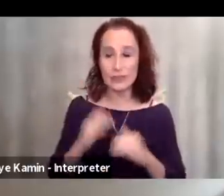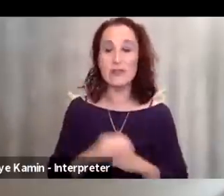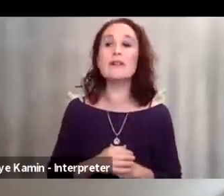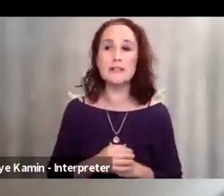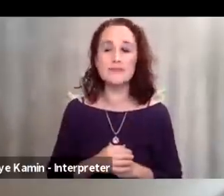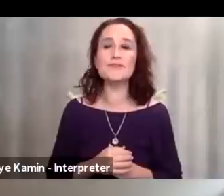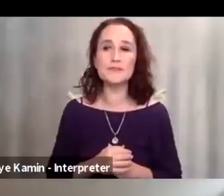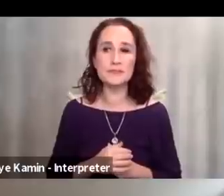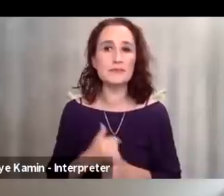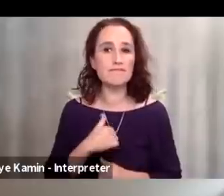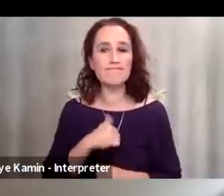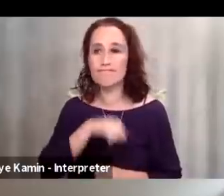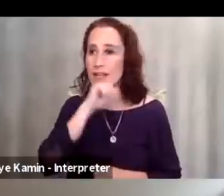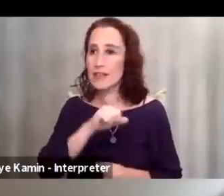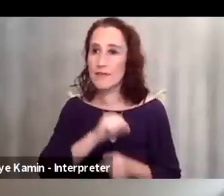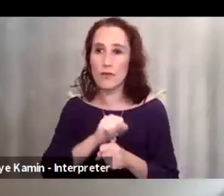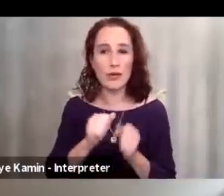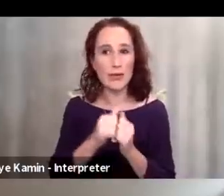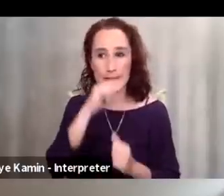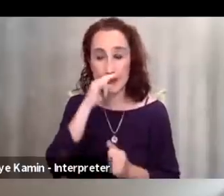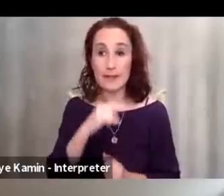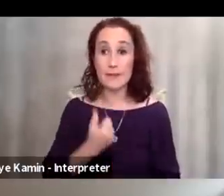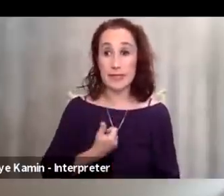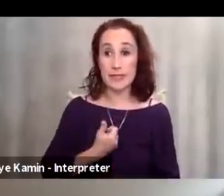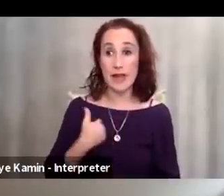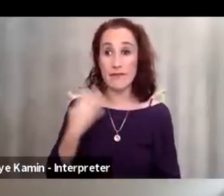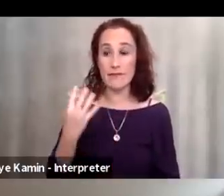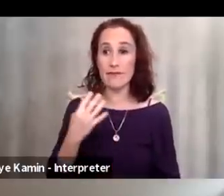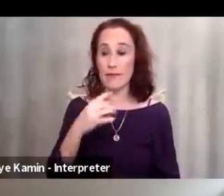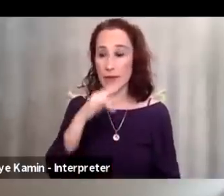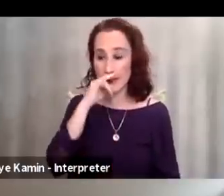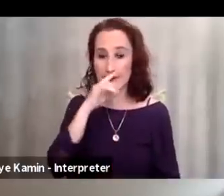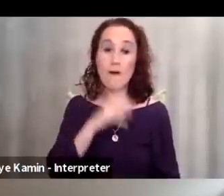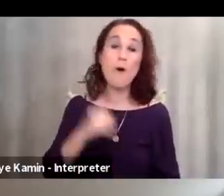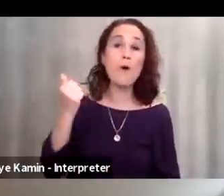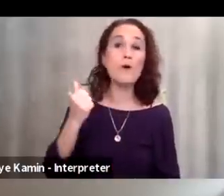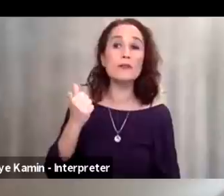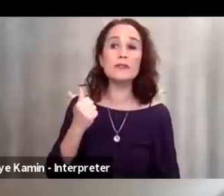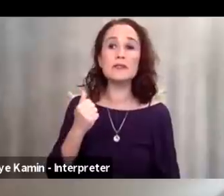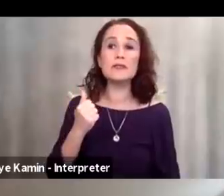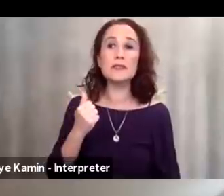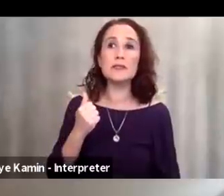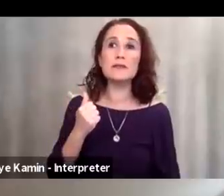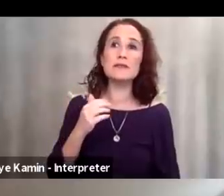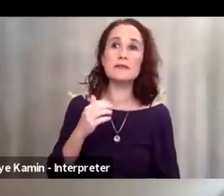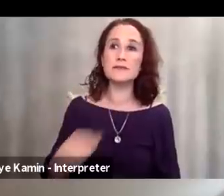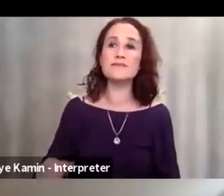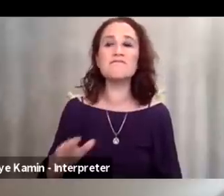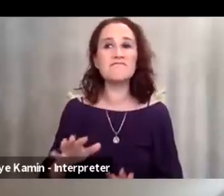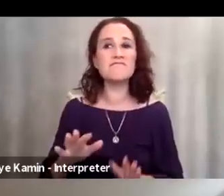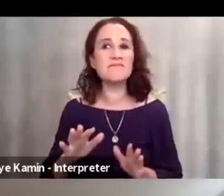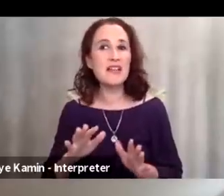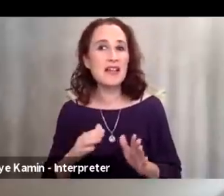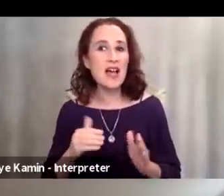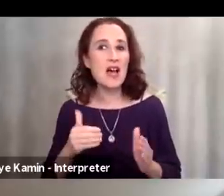the classroom. I love kids. I have four kids of my own who the oldest of whom is just starting to broach that middle grade age